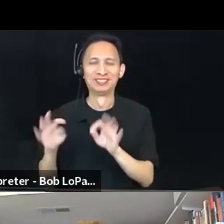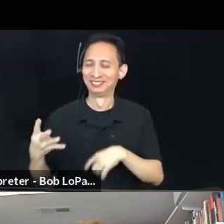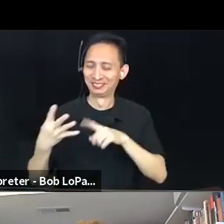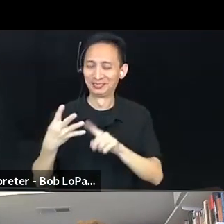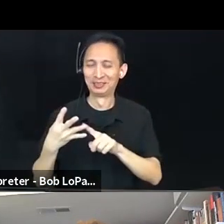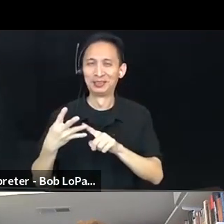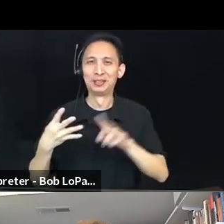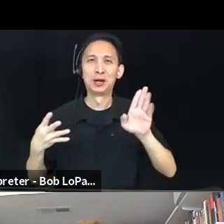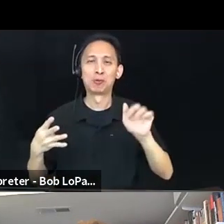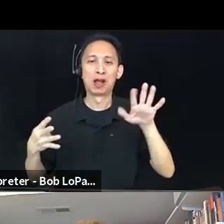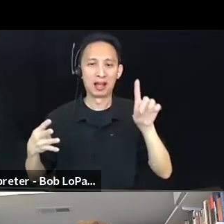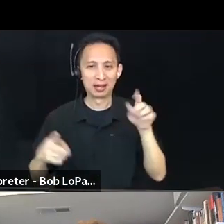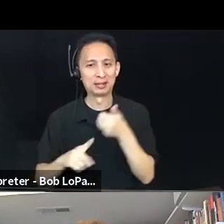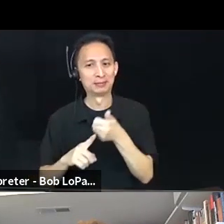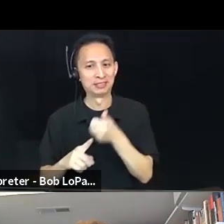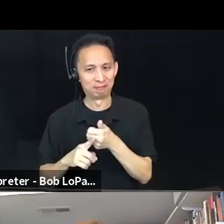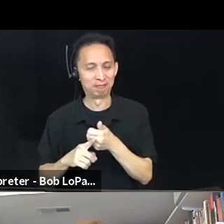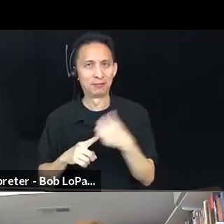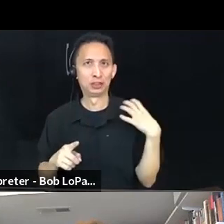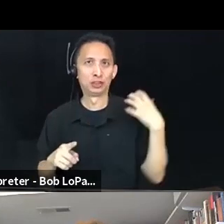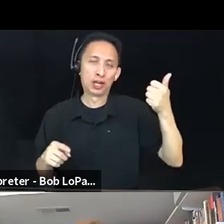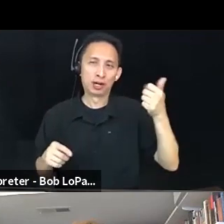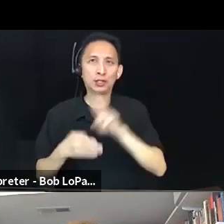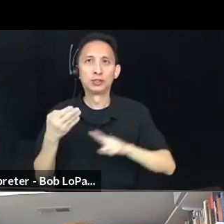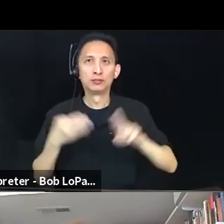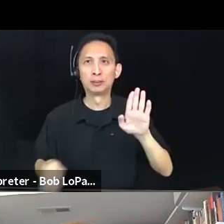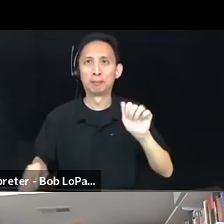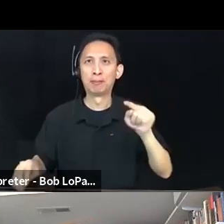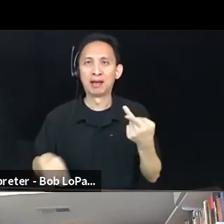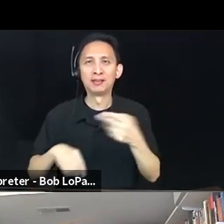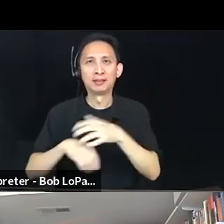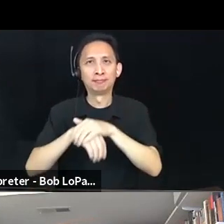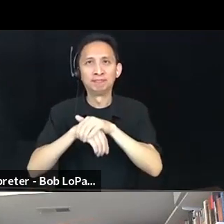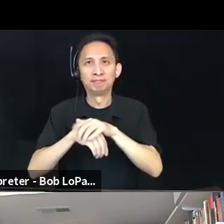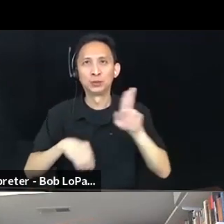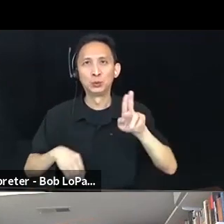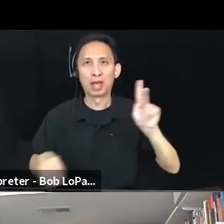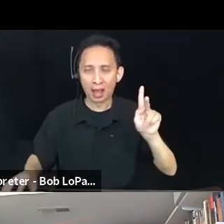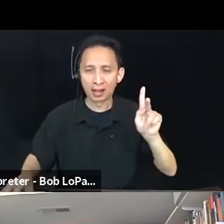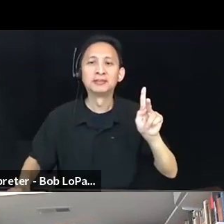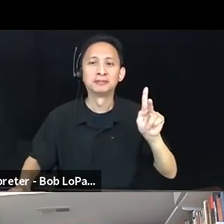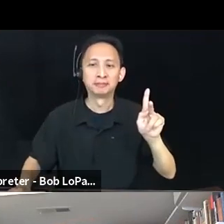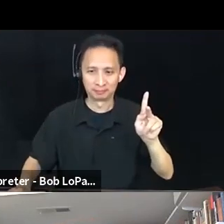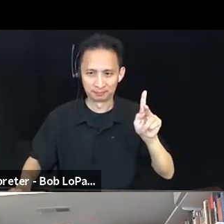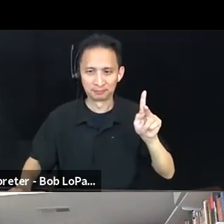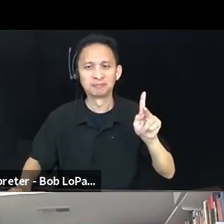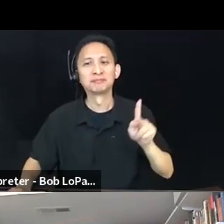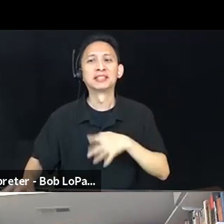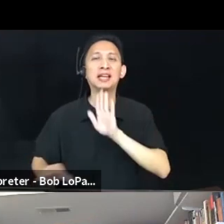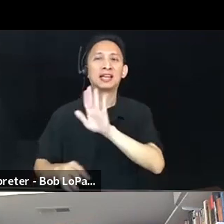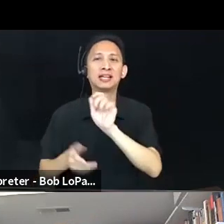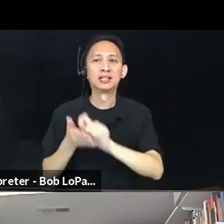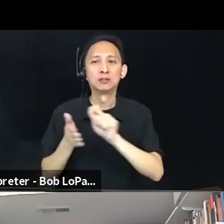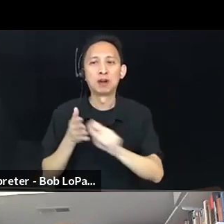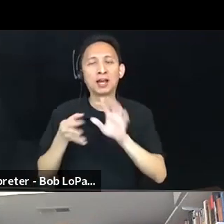political violence and aesthetics at the University of Bath, the United Kingdom. His extensive writing on violence